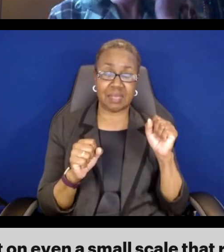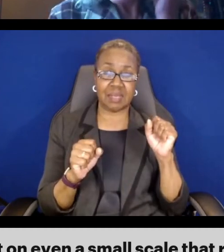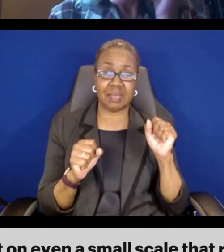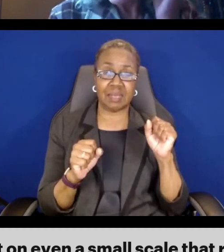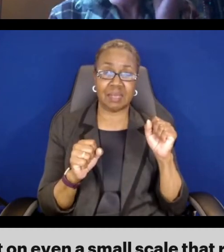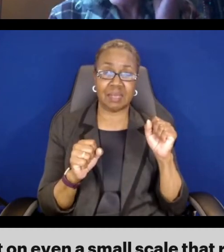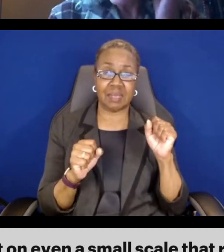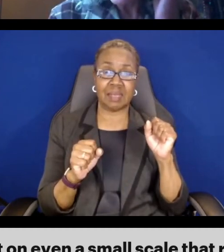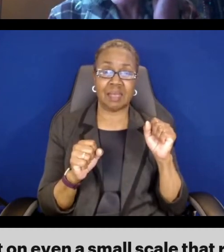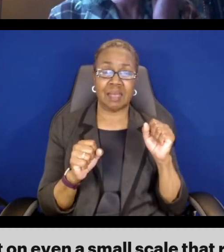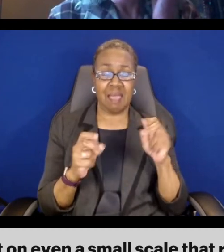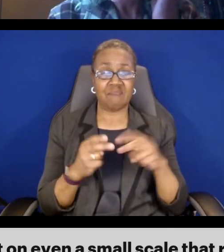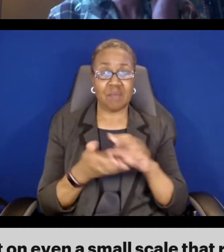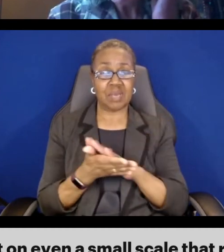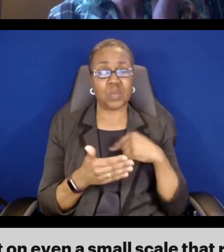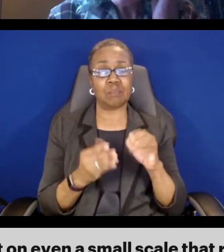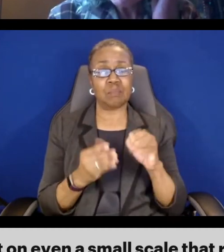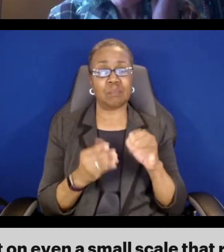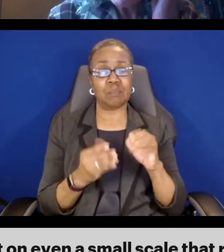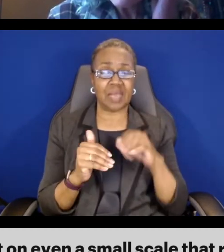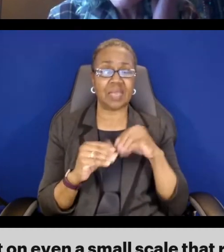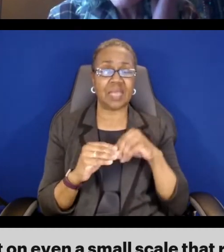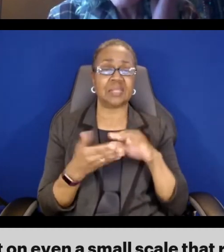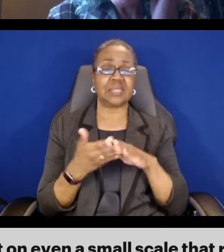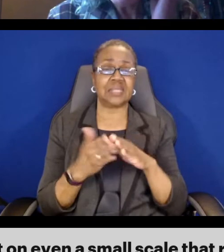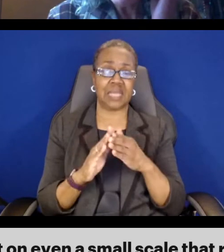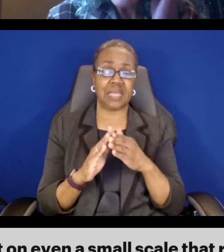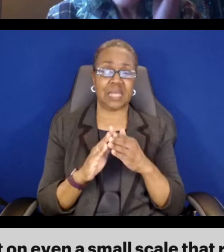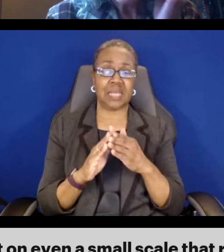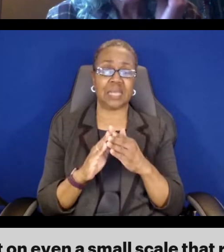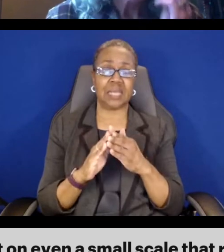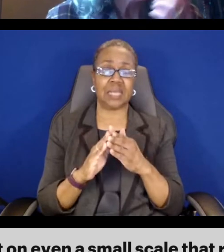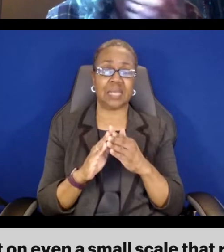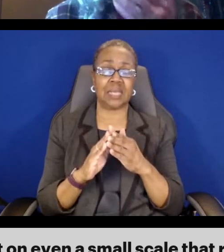more of that in the city. And